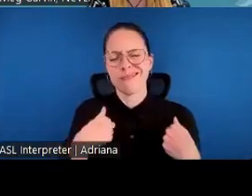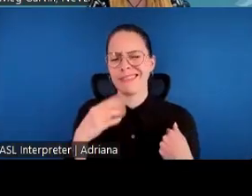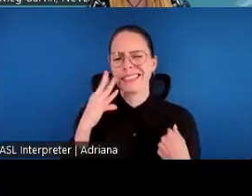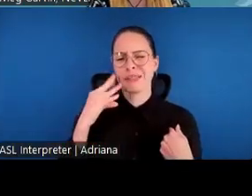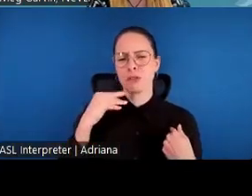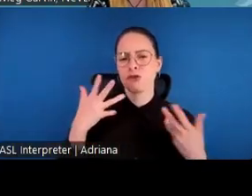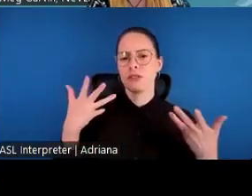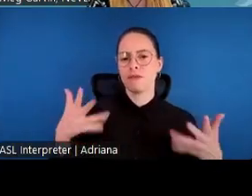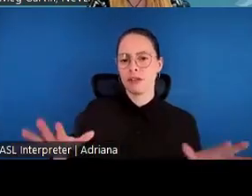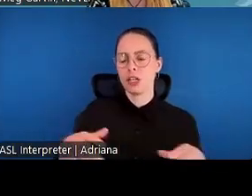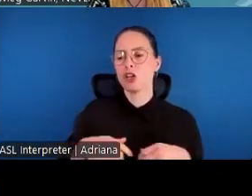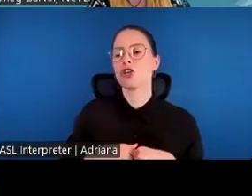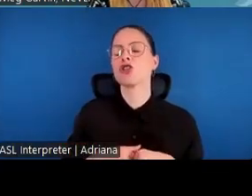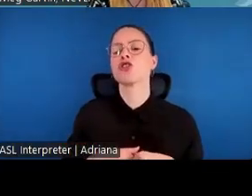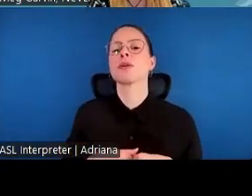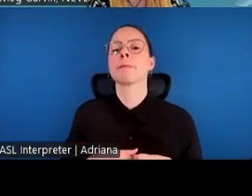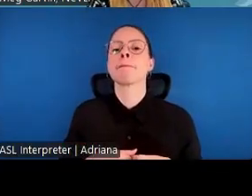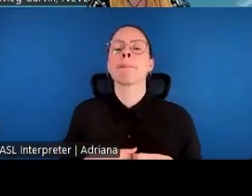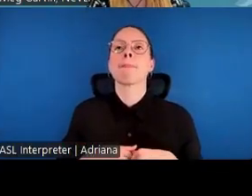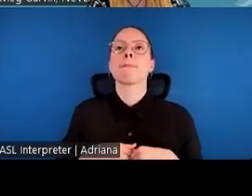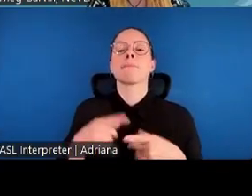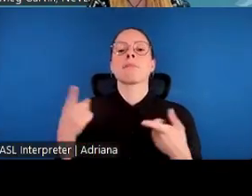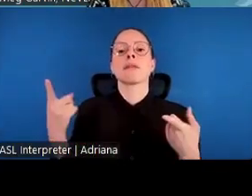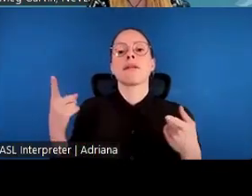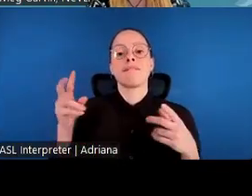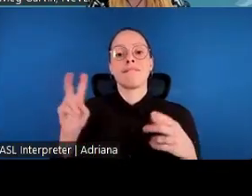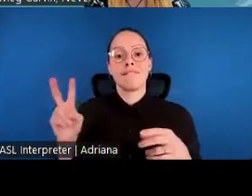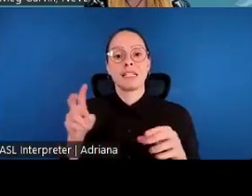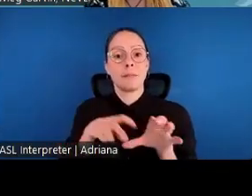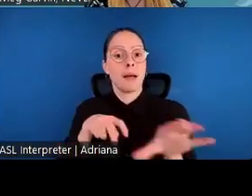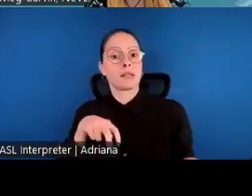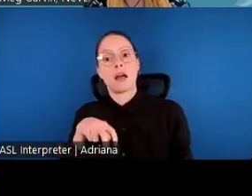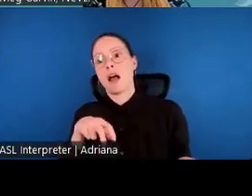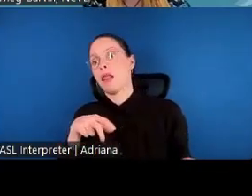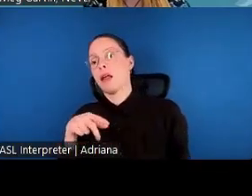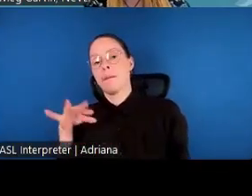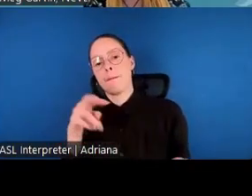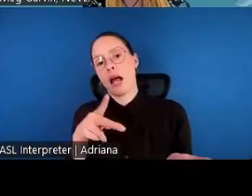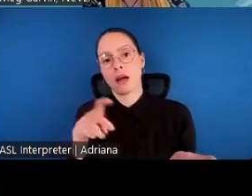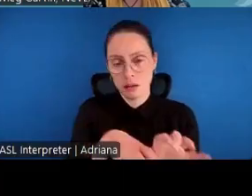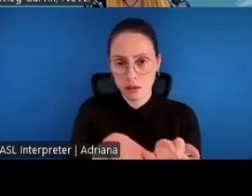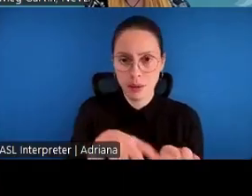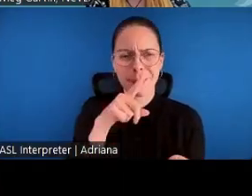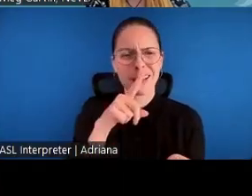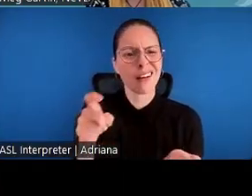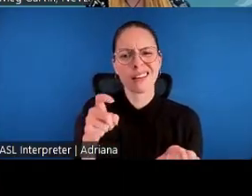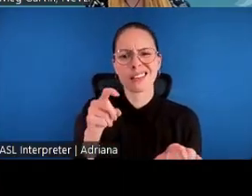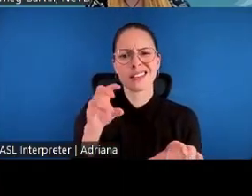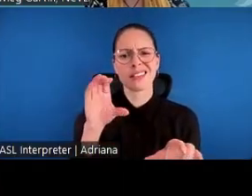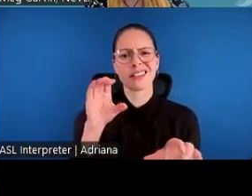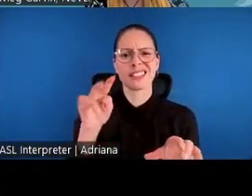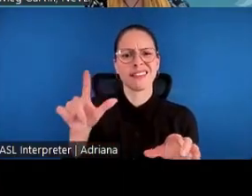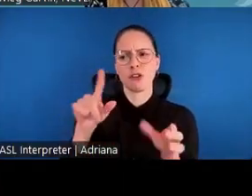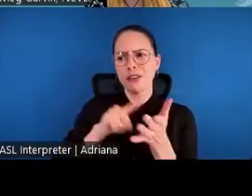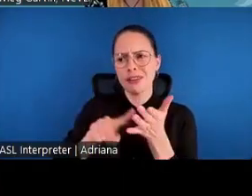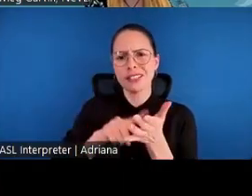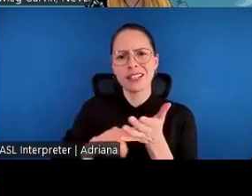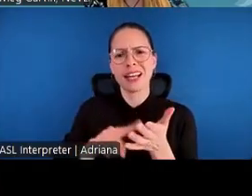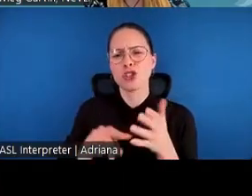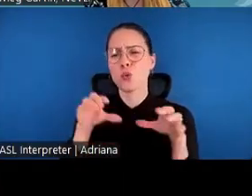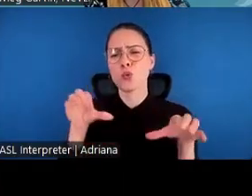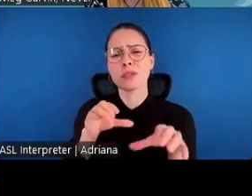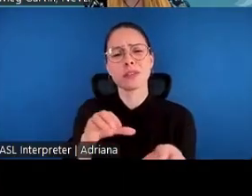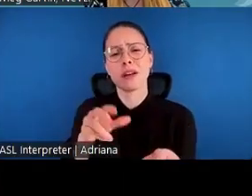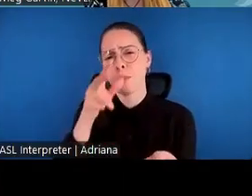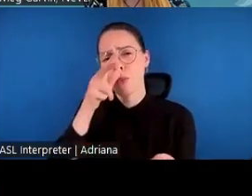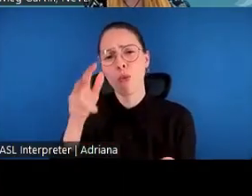and participate in a criminal trial because a civilian investigation was done so poorly that they